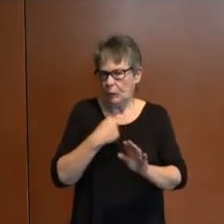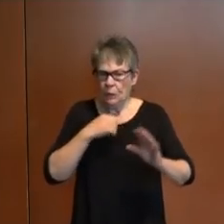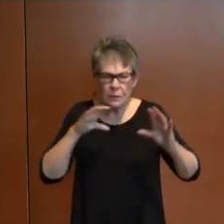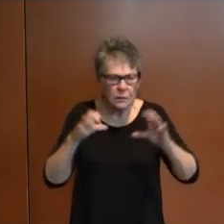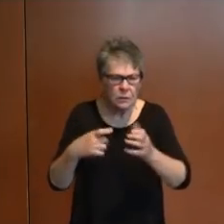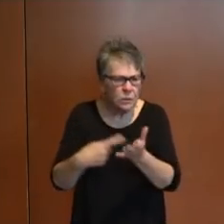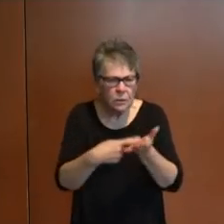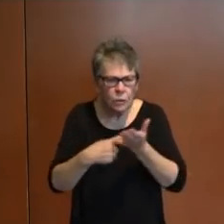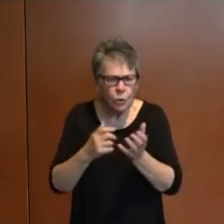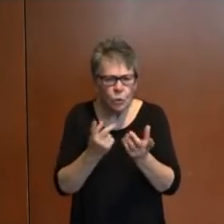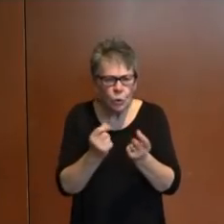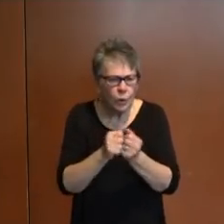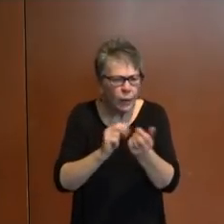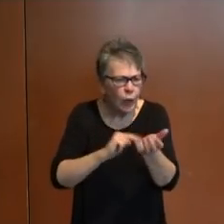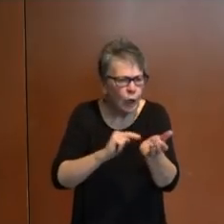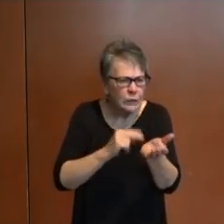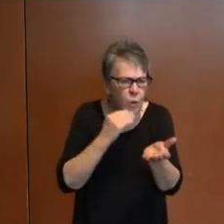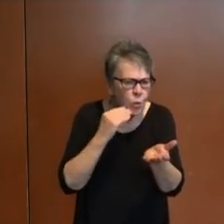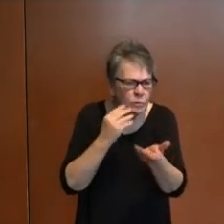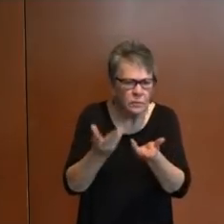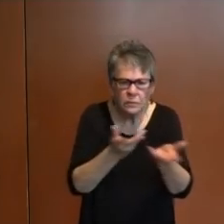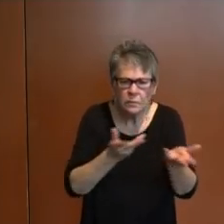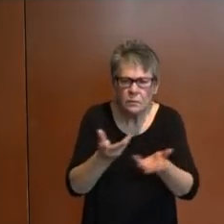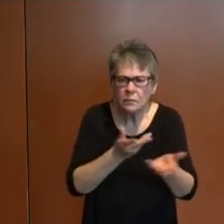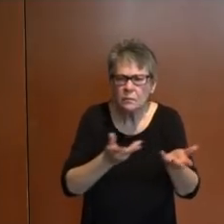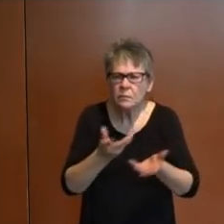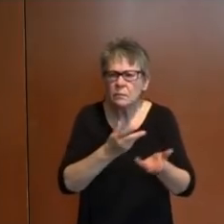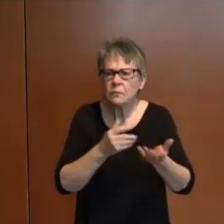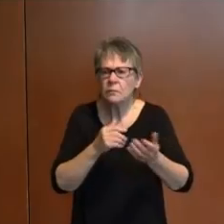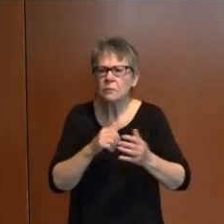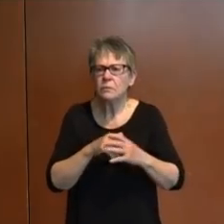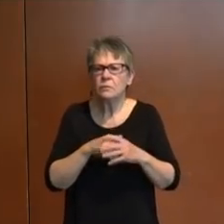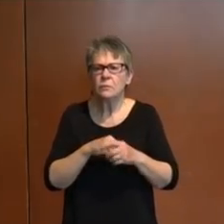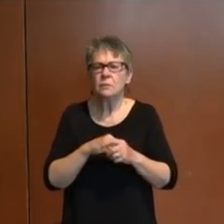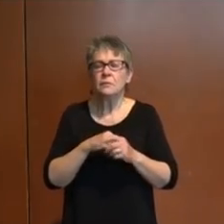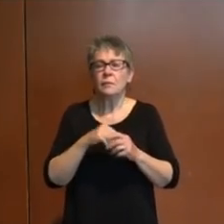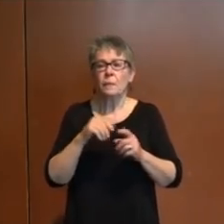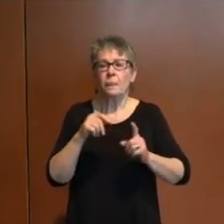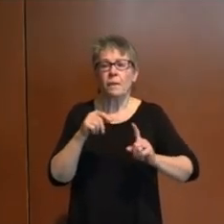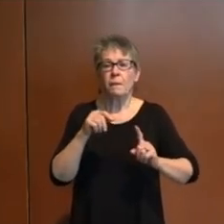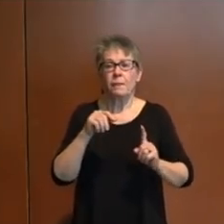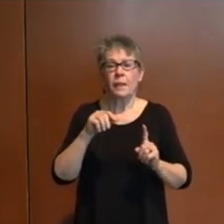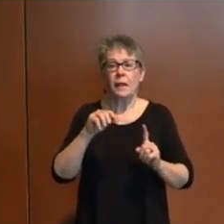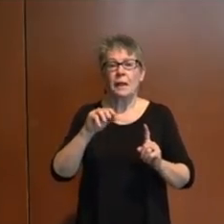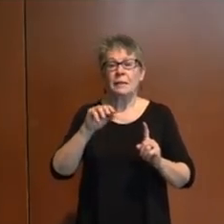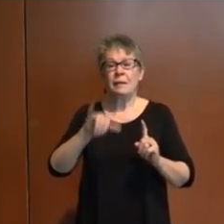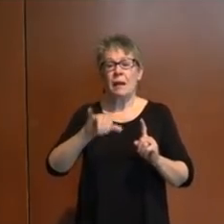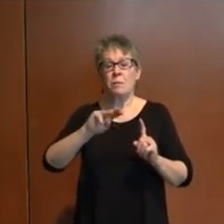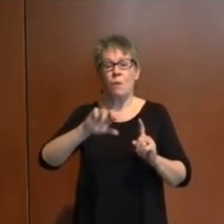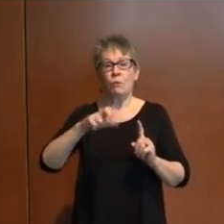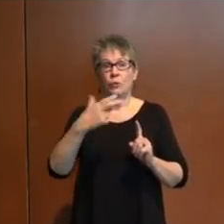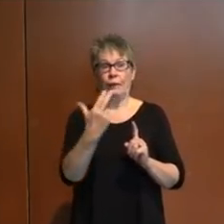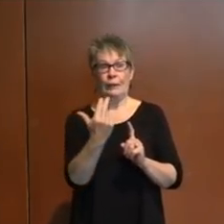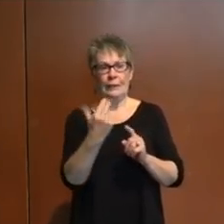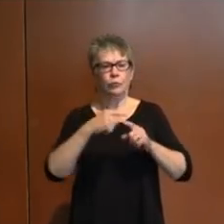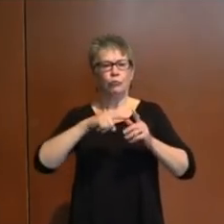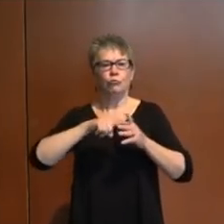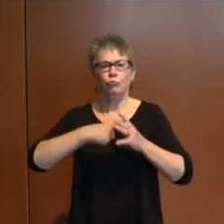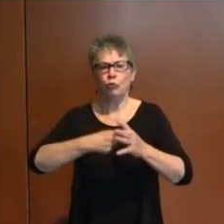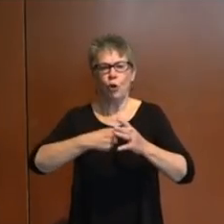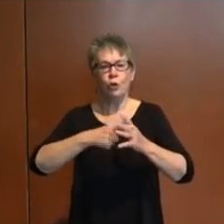13th, the department required that these facilities restrict visitors and screen all staff for respiratory virus